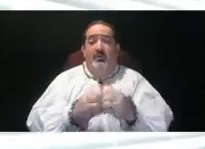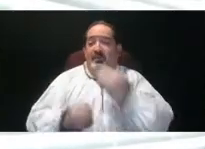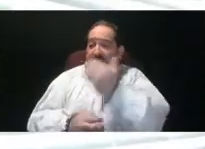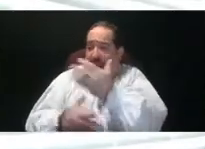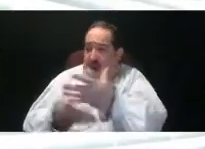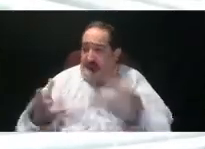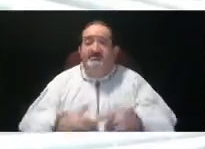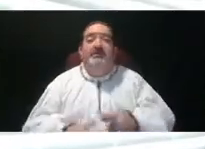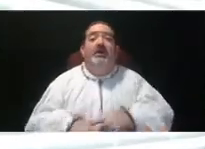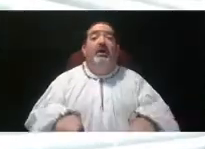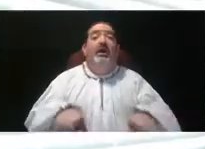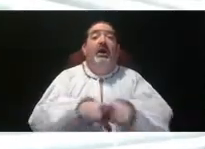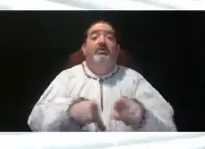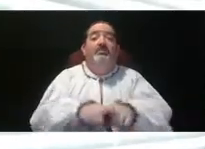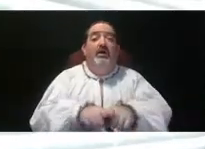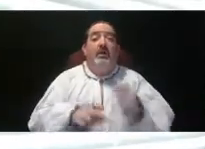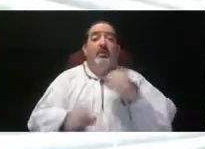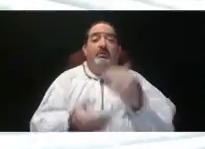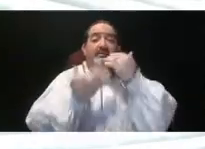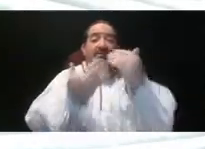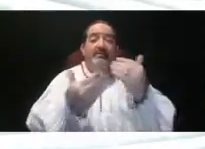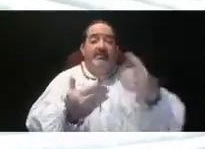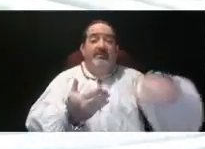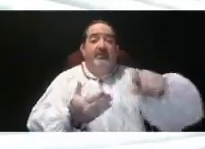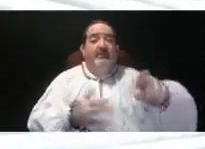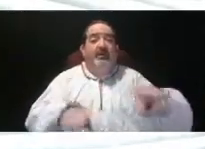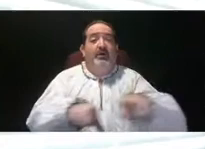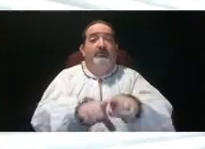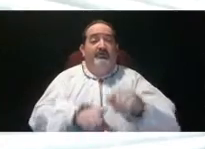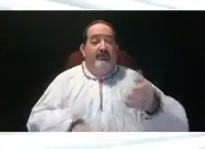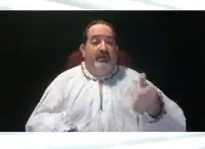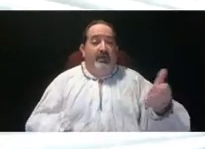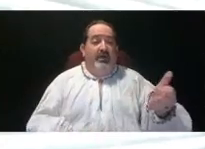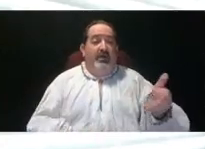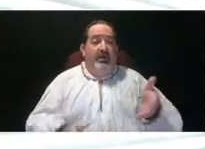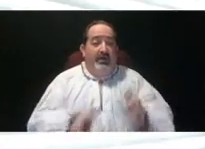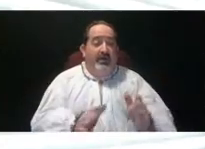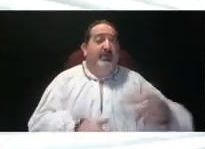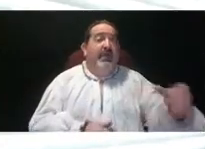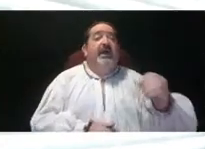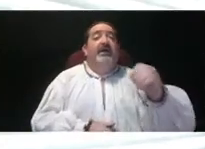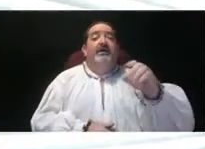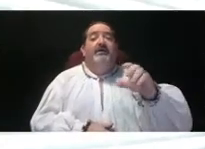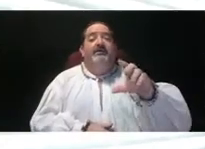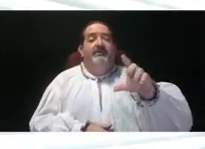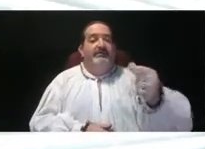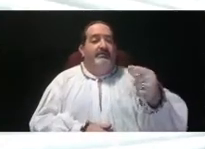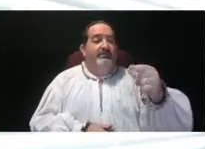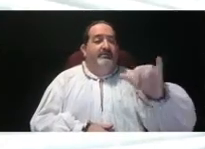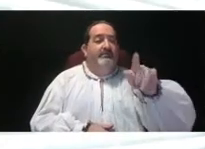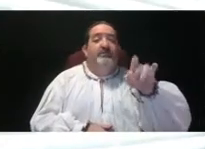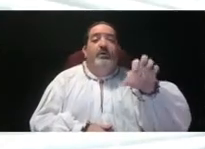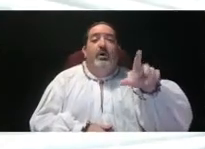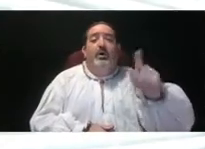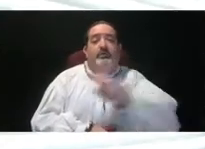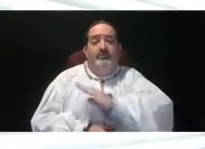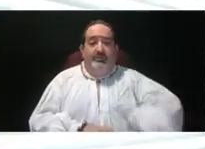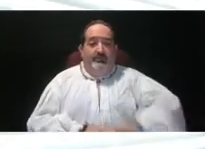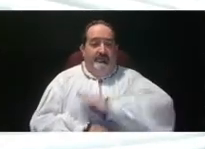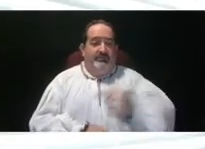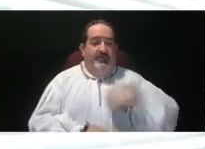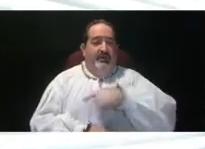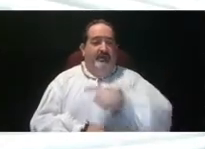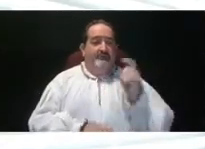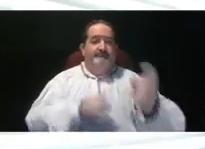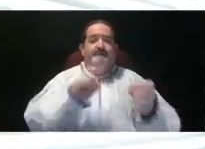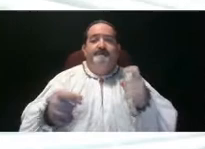I wanted to thank them as well for allowing, and Their Excellencies of Gyldenholt for allowing us to bestow